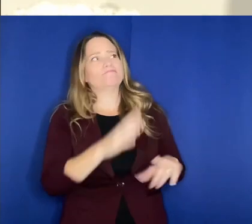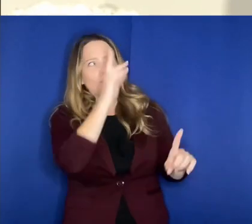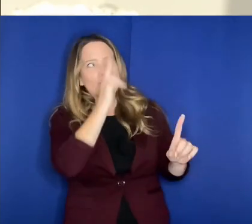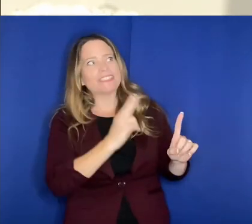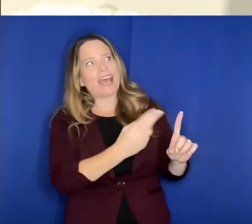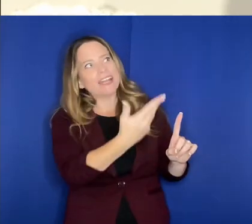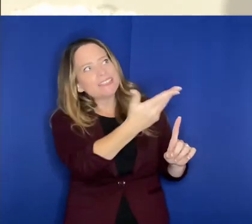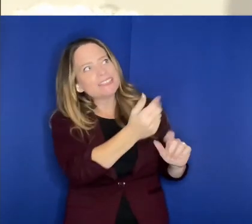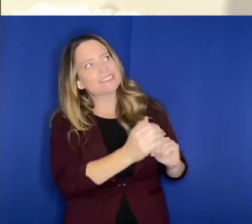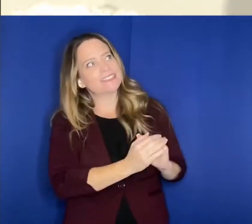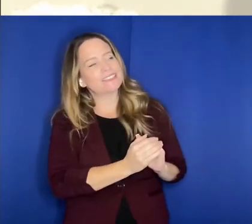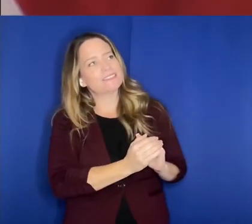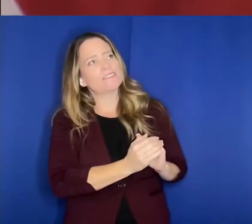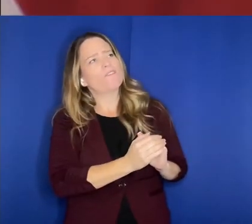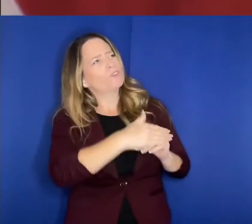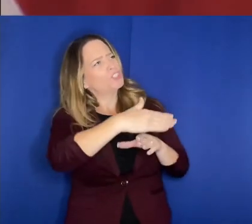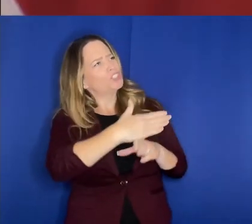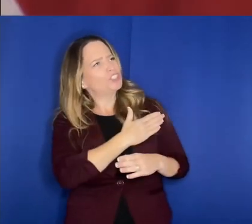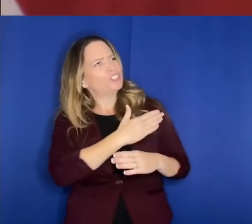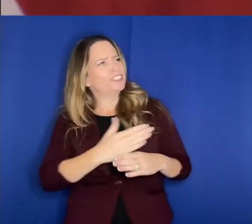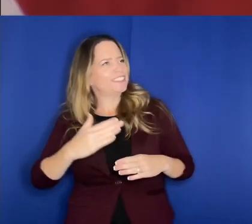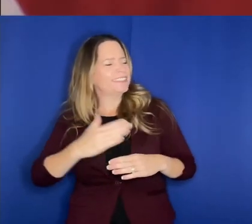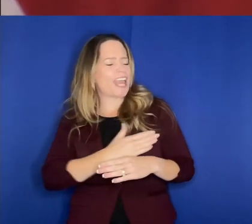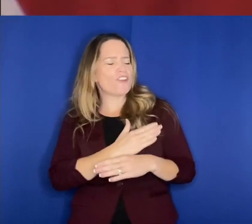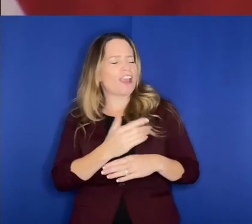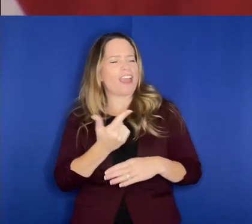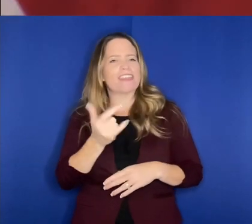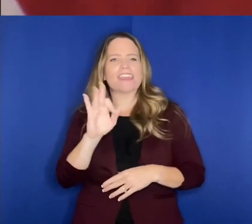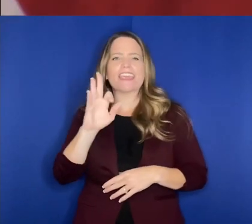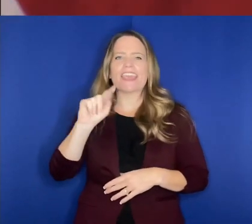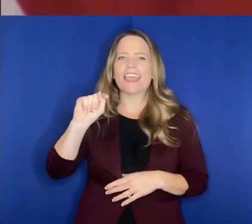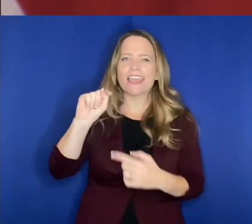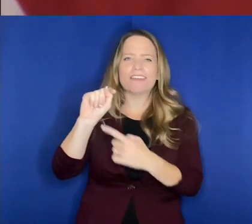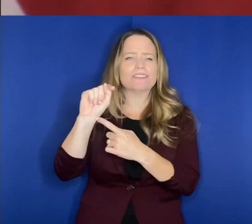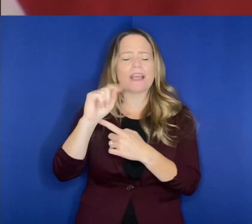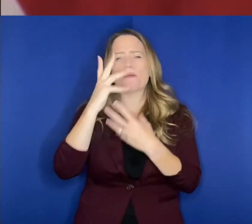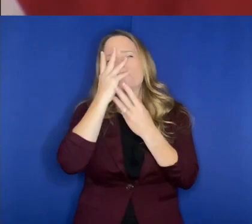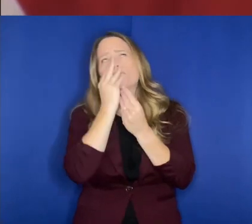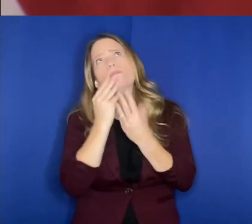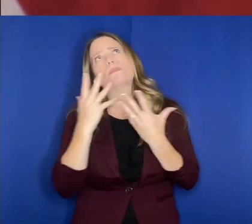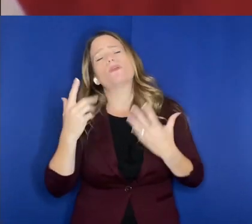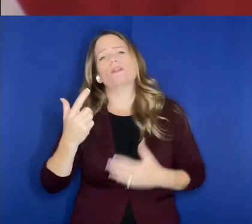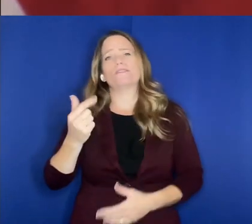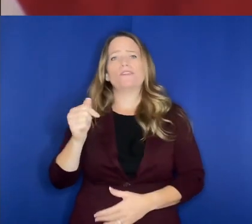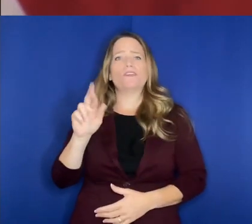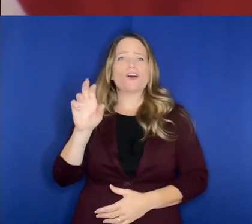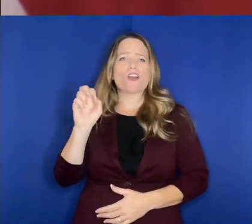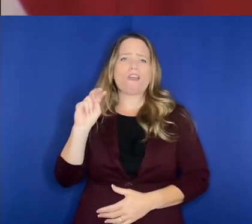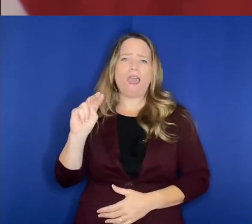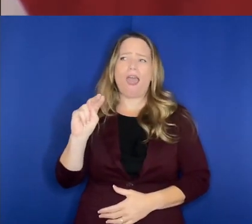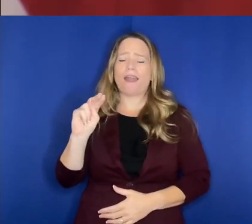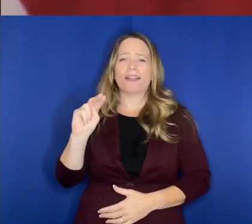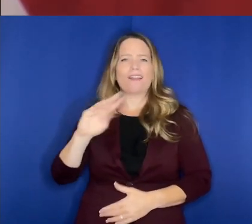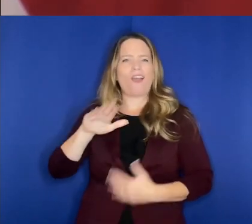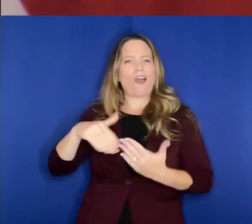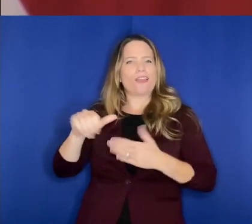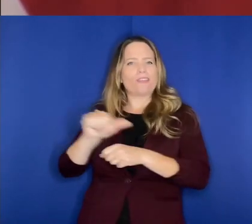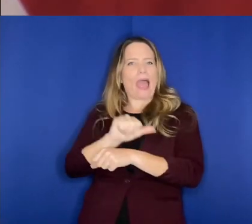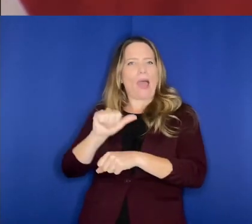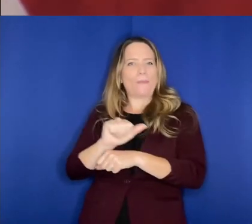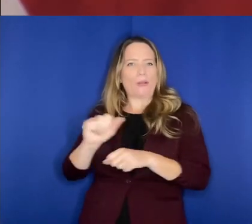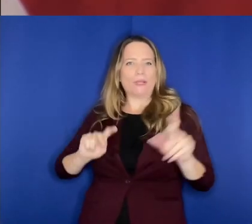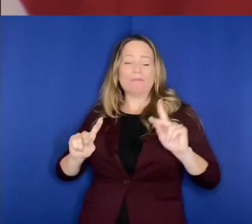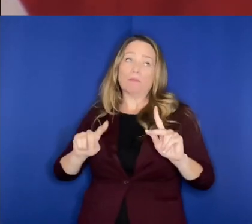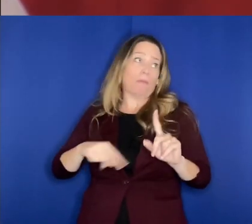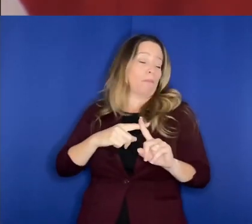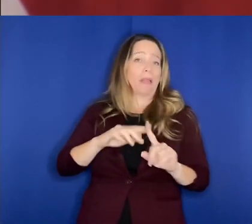I would also like to extend a sincere thank you, of course, to His Highness for sharing the gift, this amazing gift of